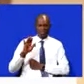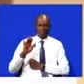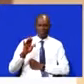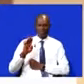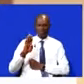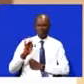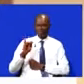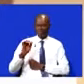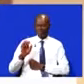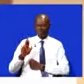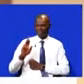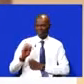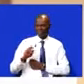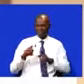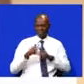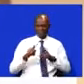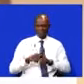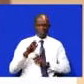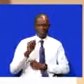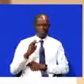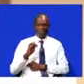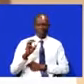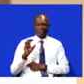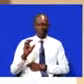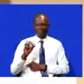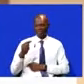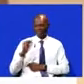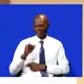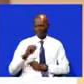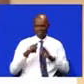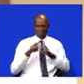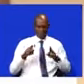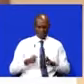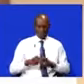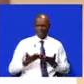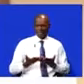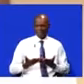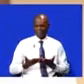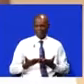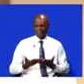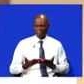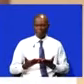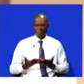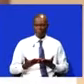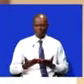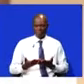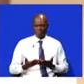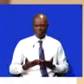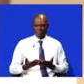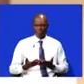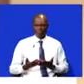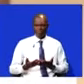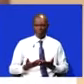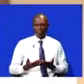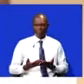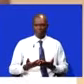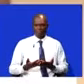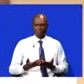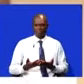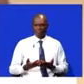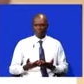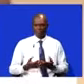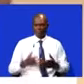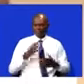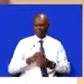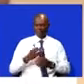And we think the tops are available for restoration work into Trika